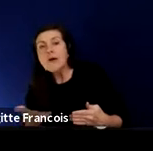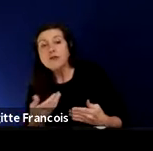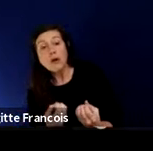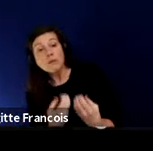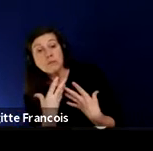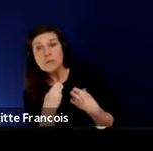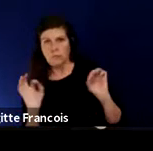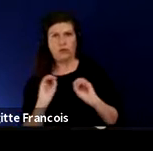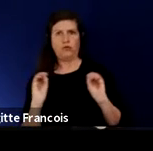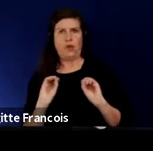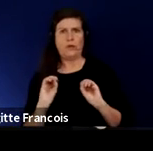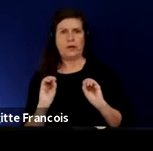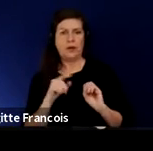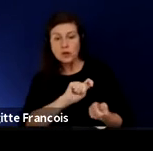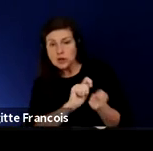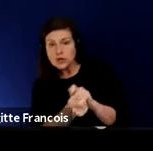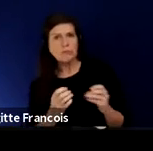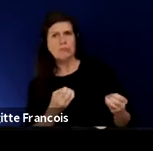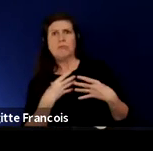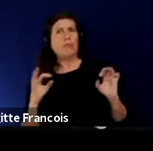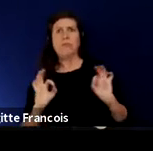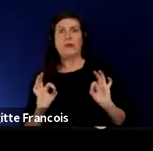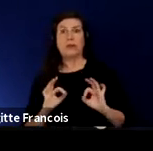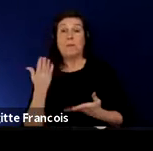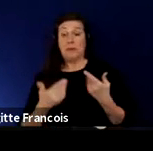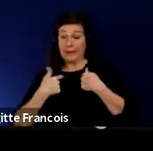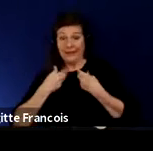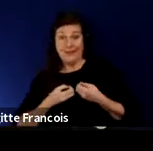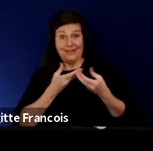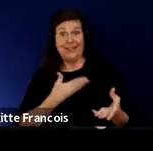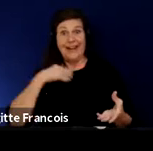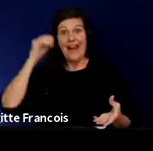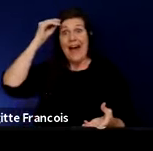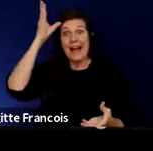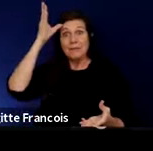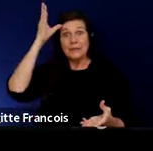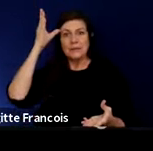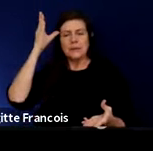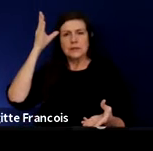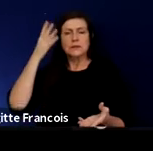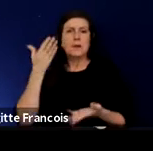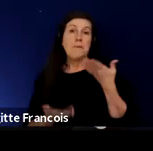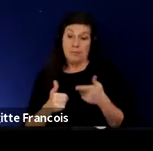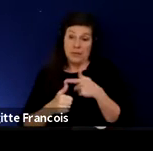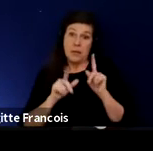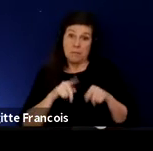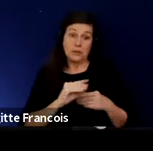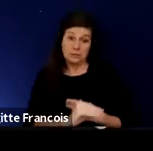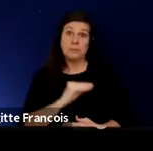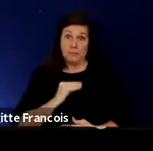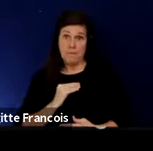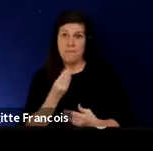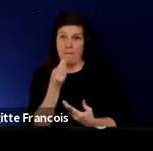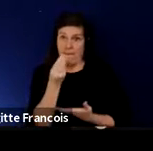course, the people who are providing their expertise on this should be probably compensated, but also receive some